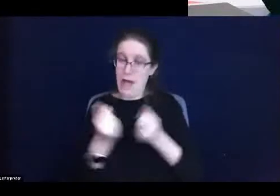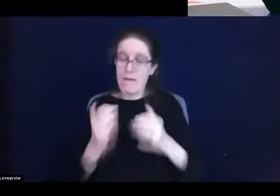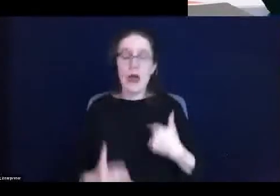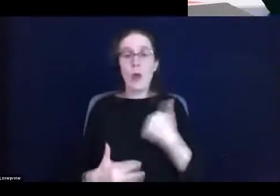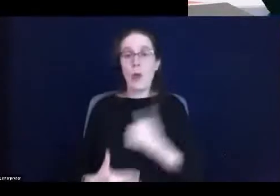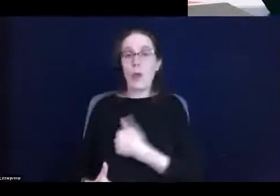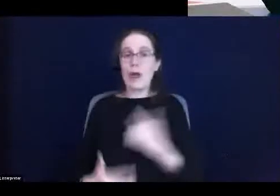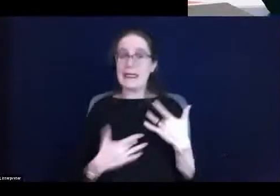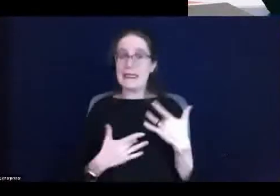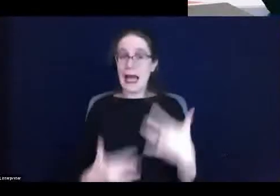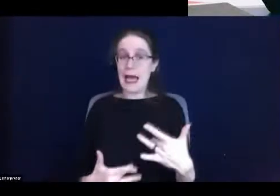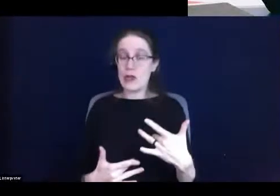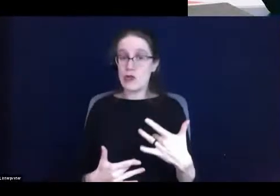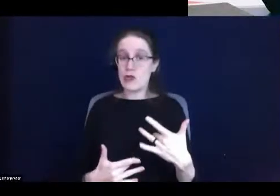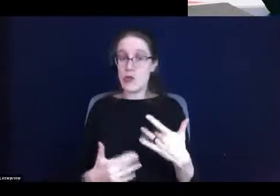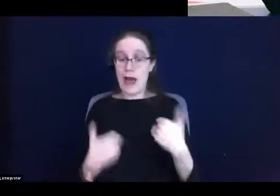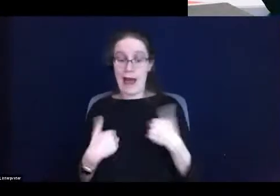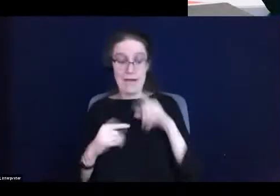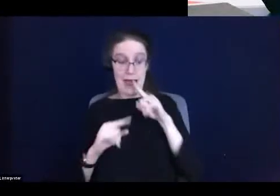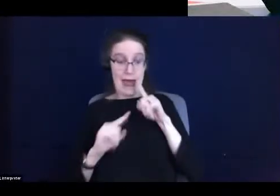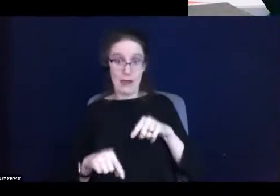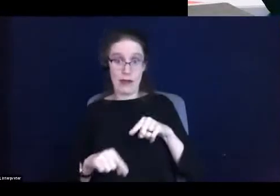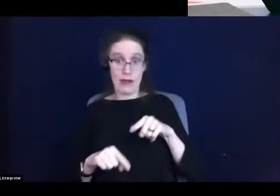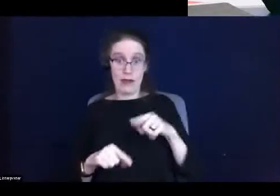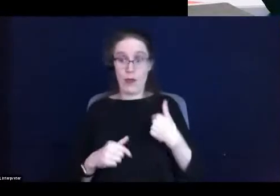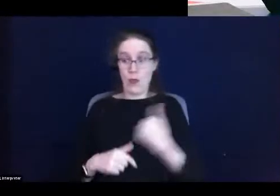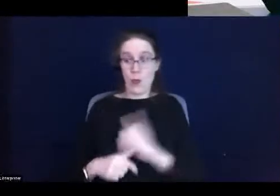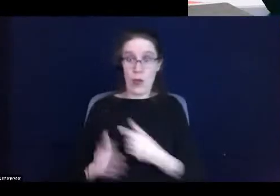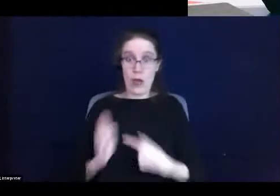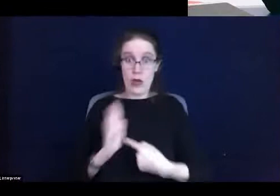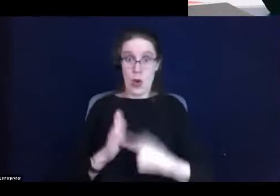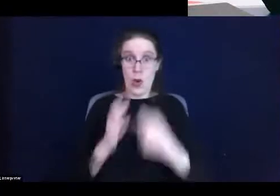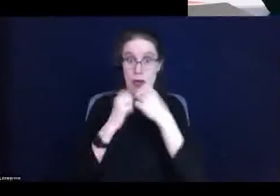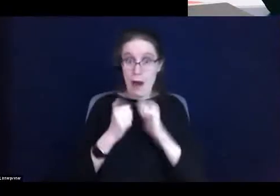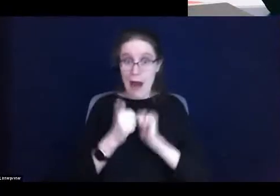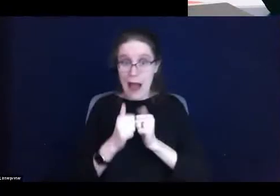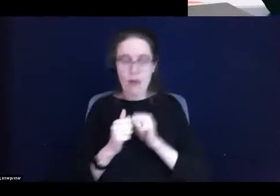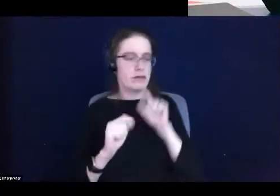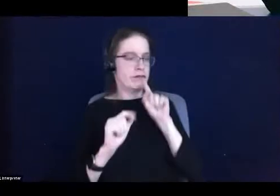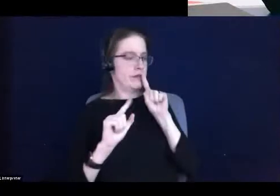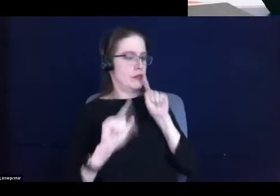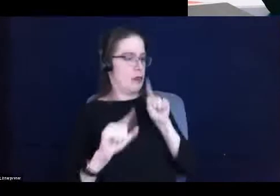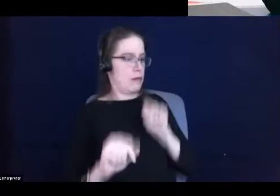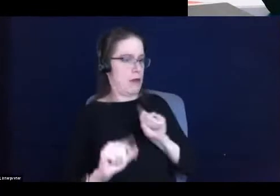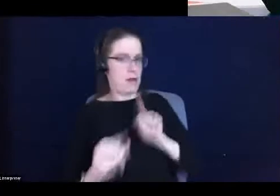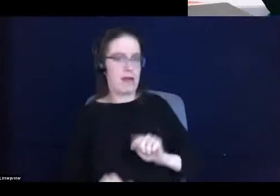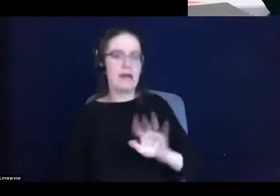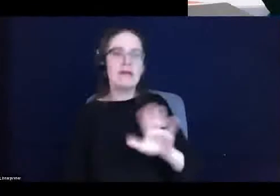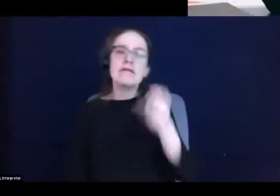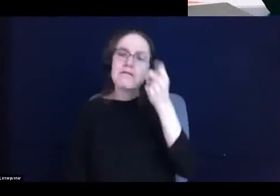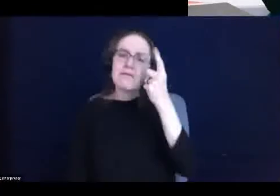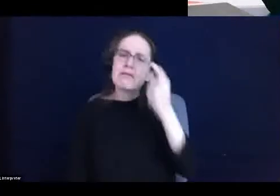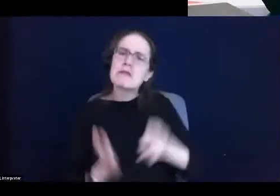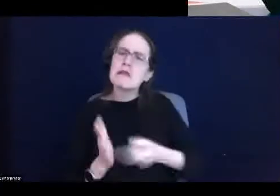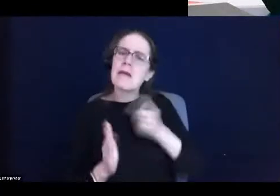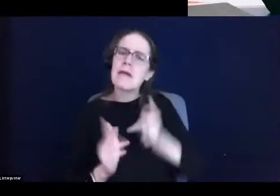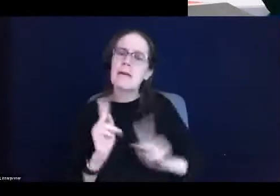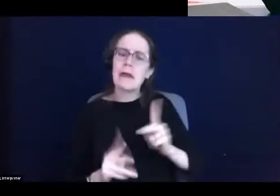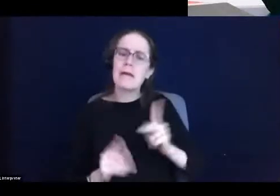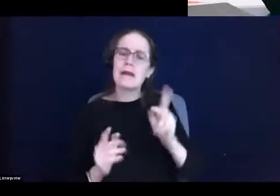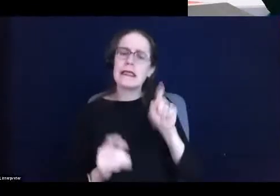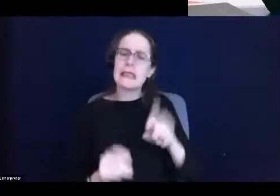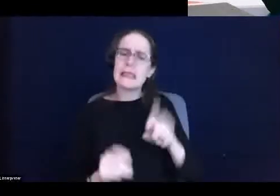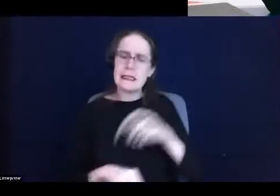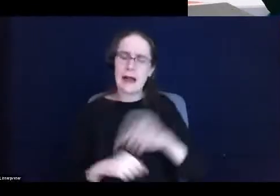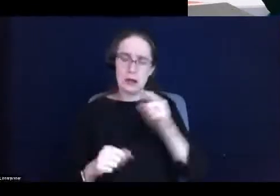they care by being very responsive. Sometimes people just need a moment to regroup and think, so we need to be able to